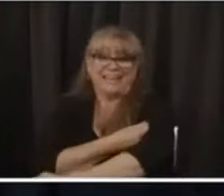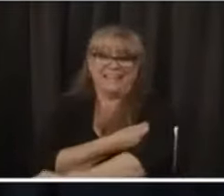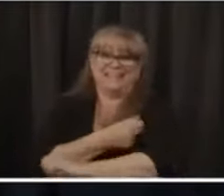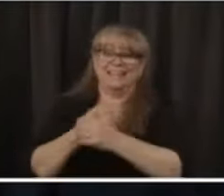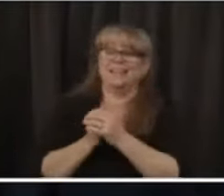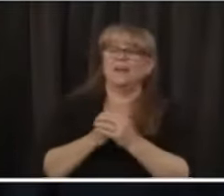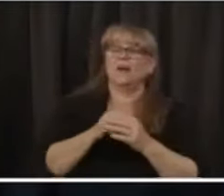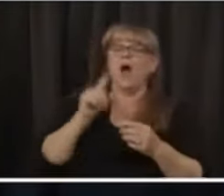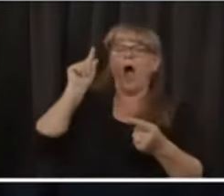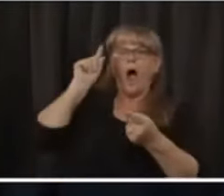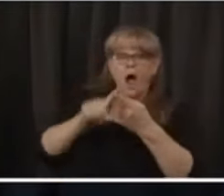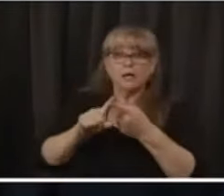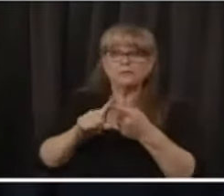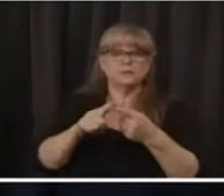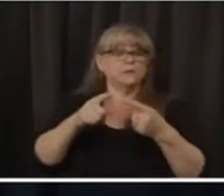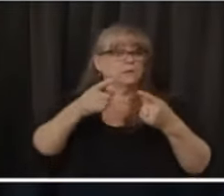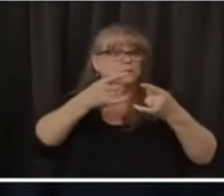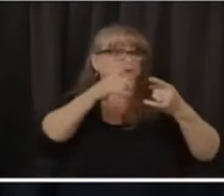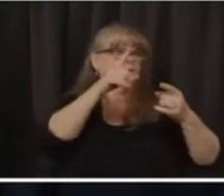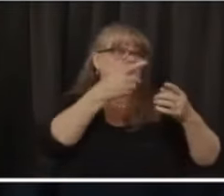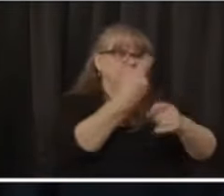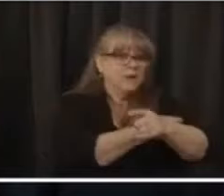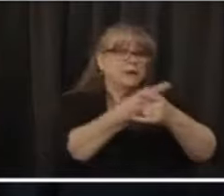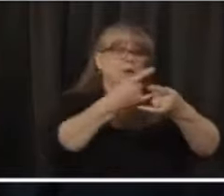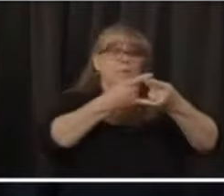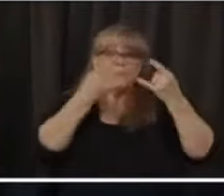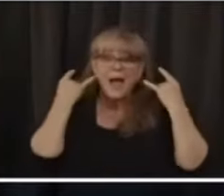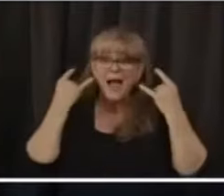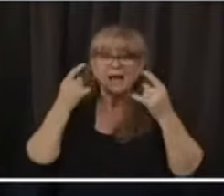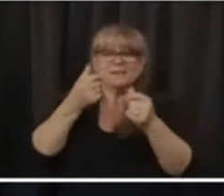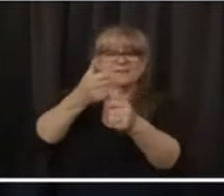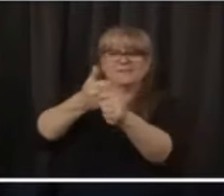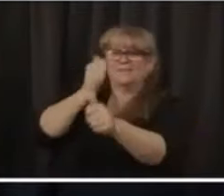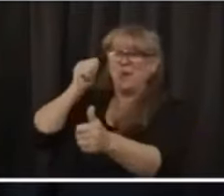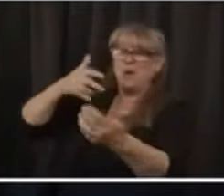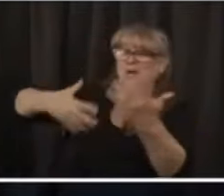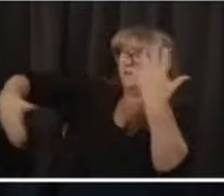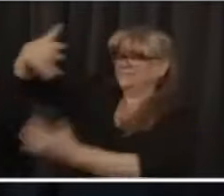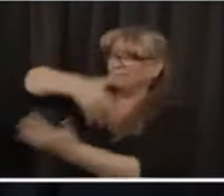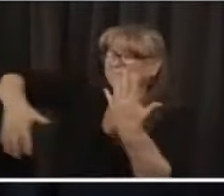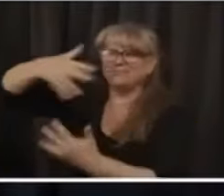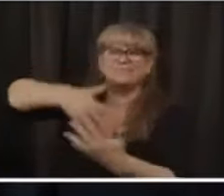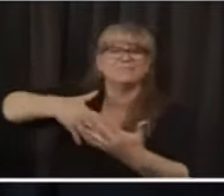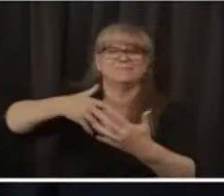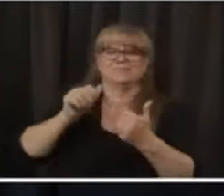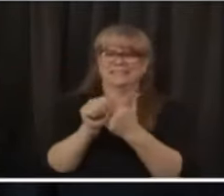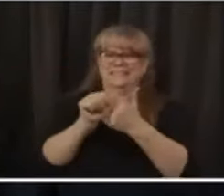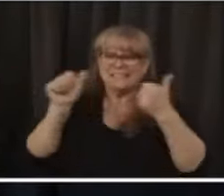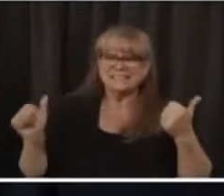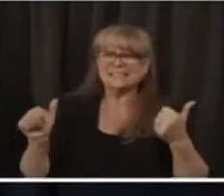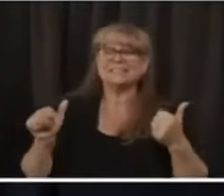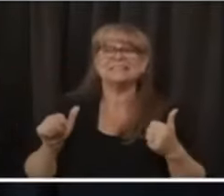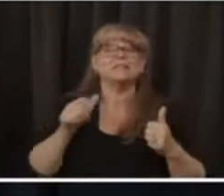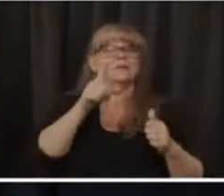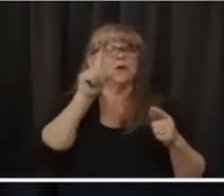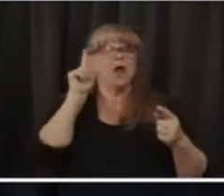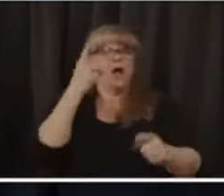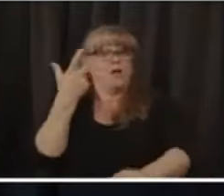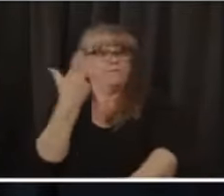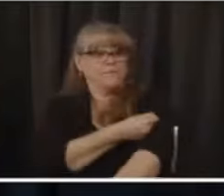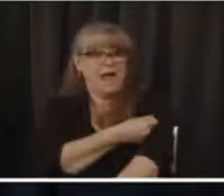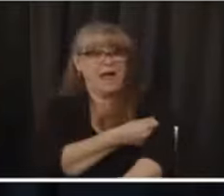wear a mask and avoid social gatherings. Once you're vaccinated, you can return to the lifestyle that you're accustomed